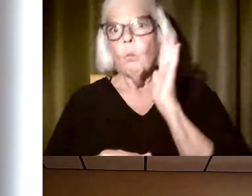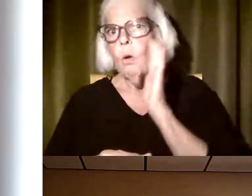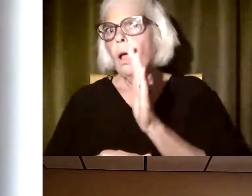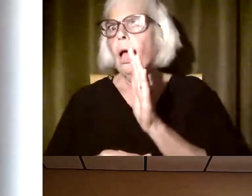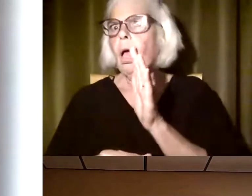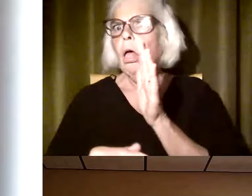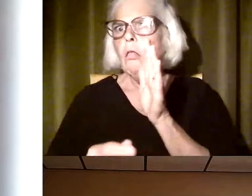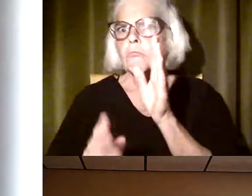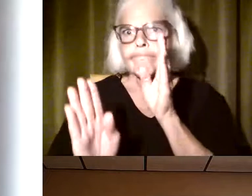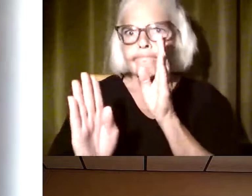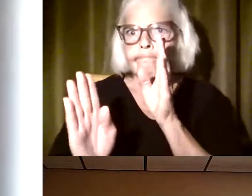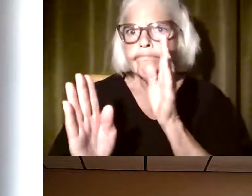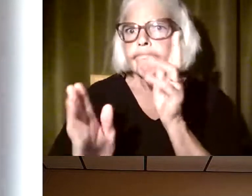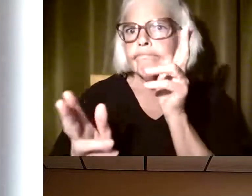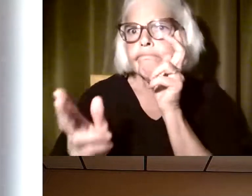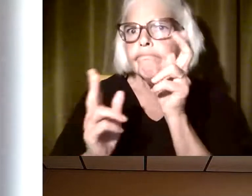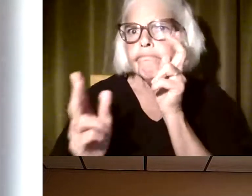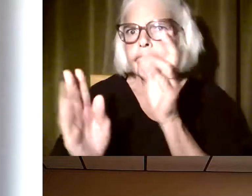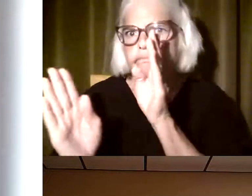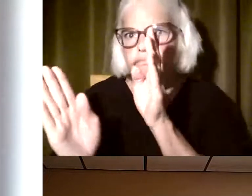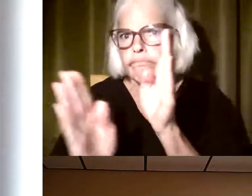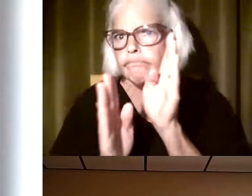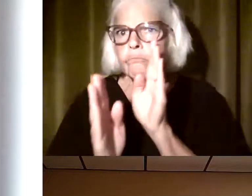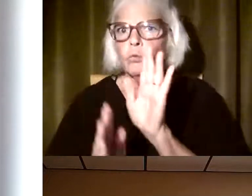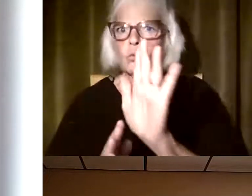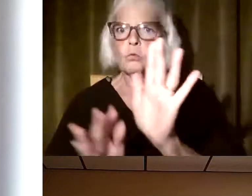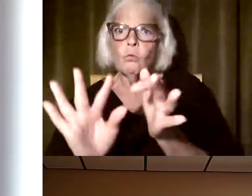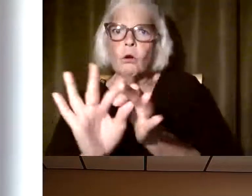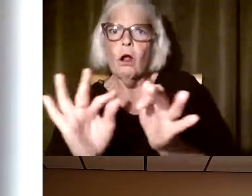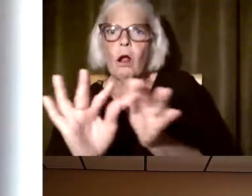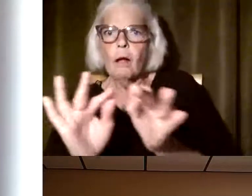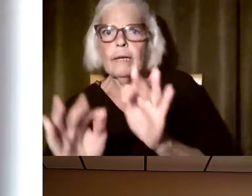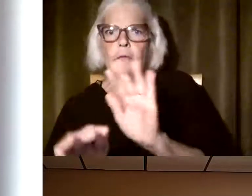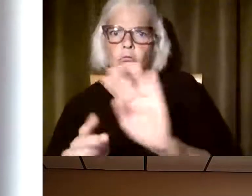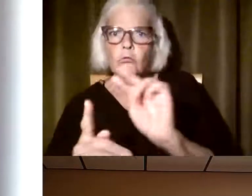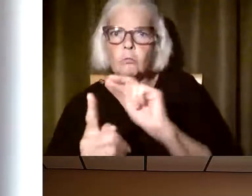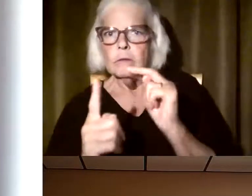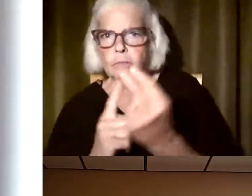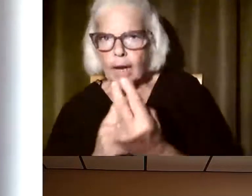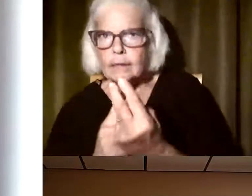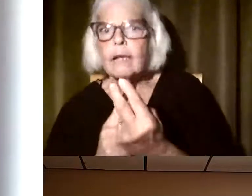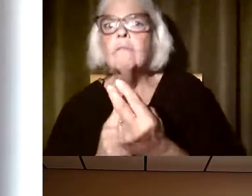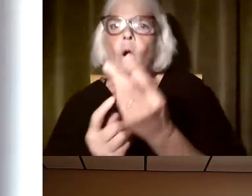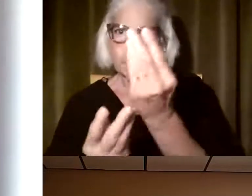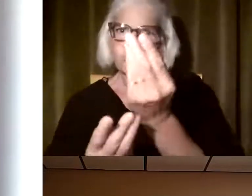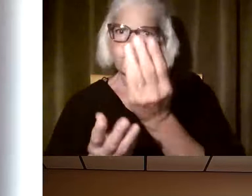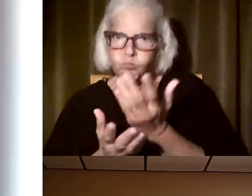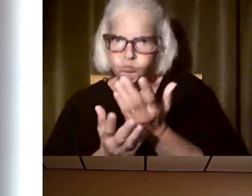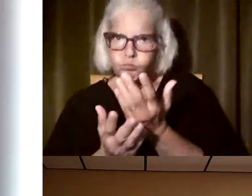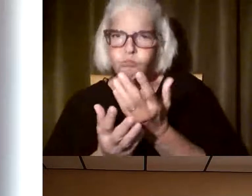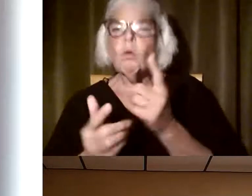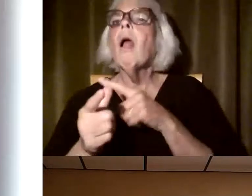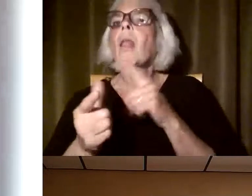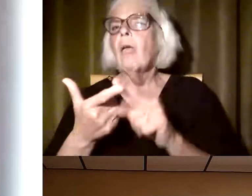perceptions, perspectives, and hopefully move those forward so that we can make